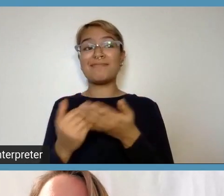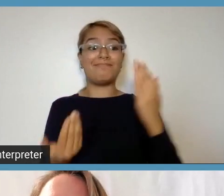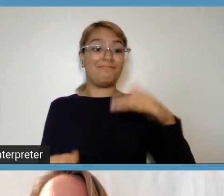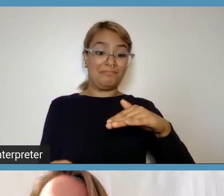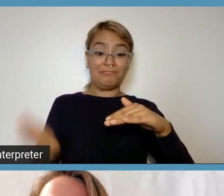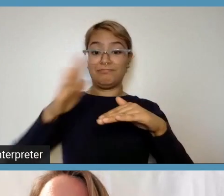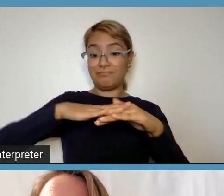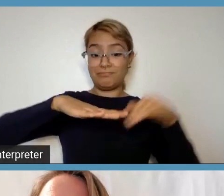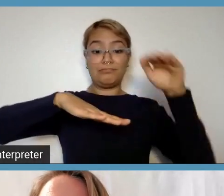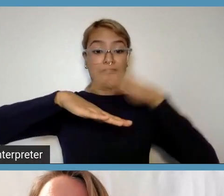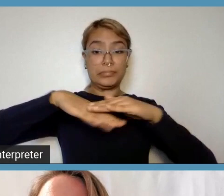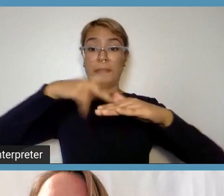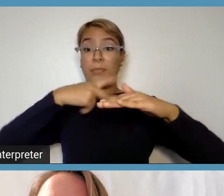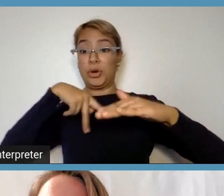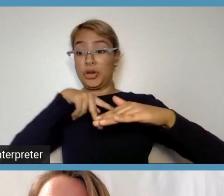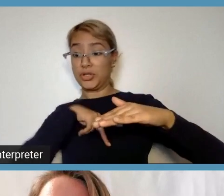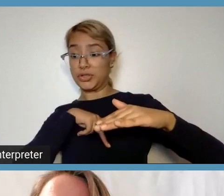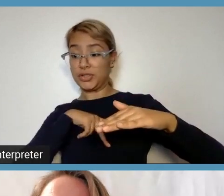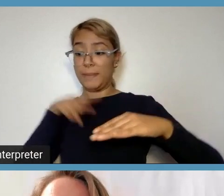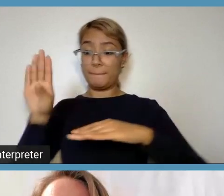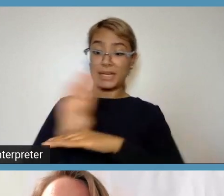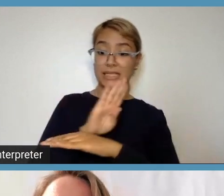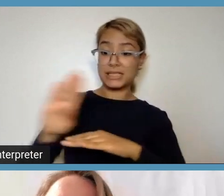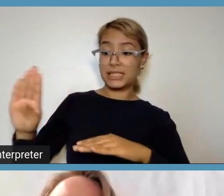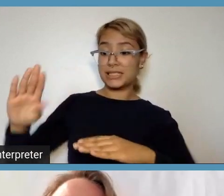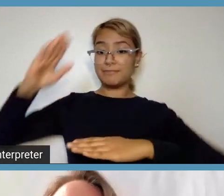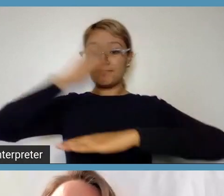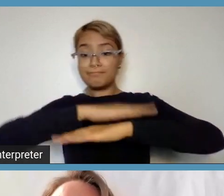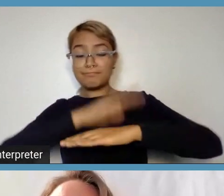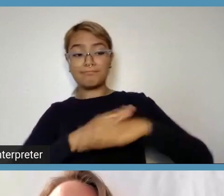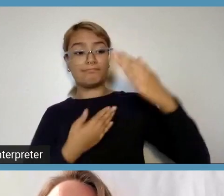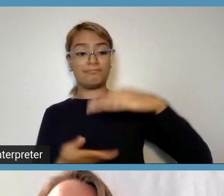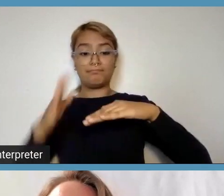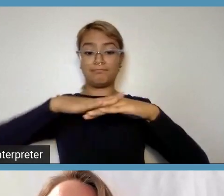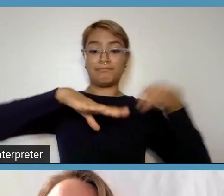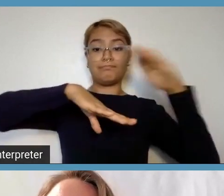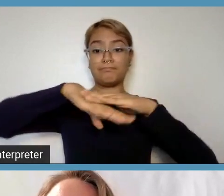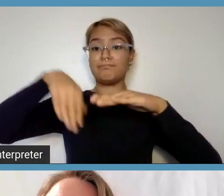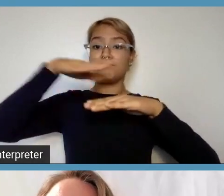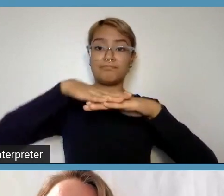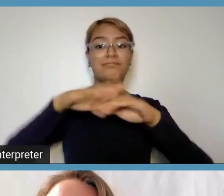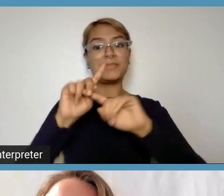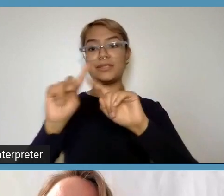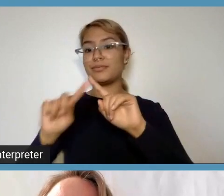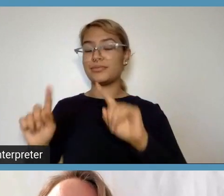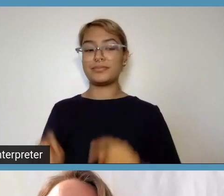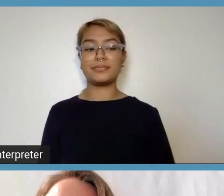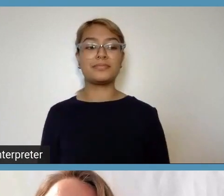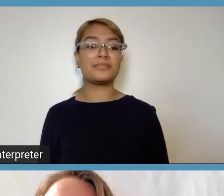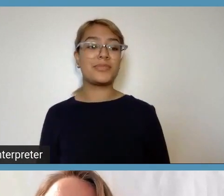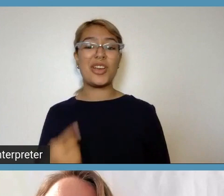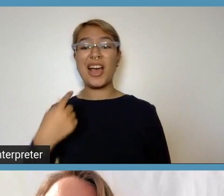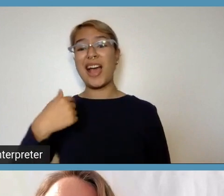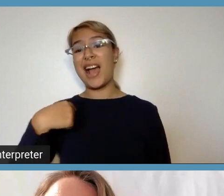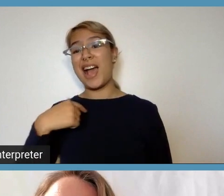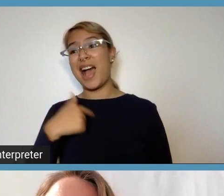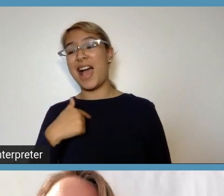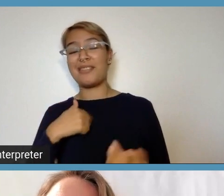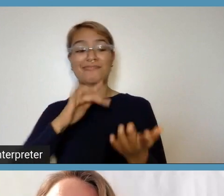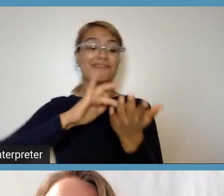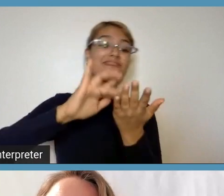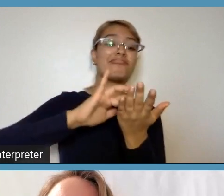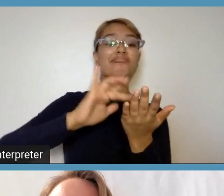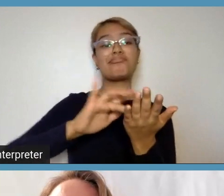or personal social media use and then business, I'll just be on there doing my scroll and I'll see